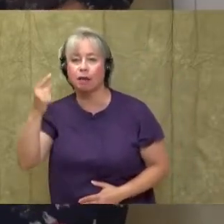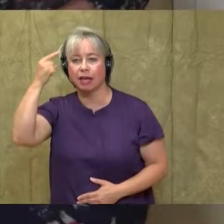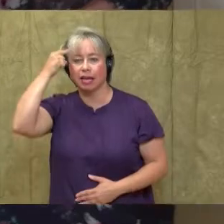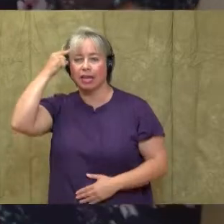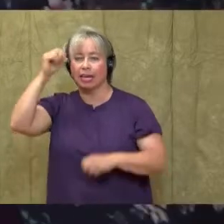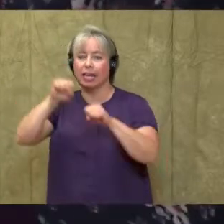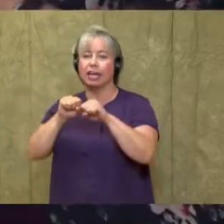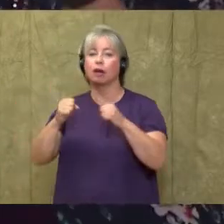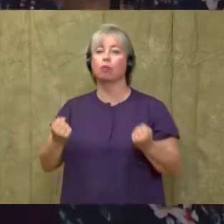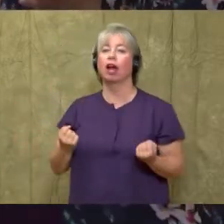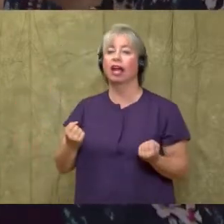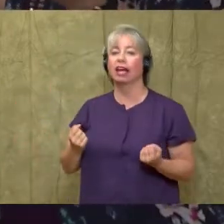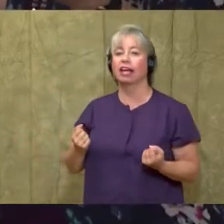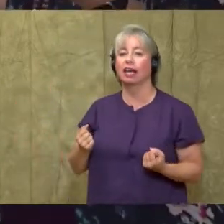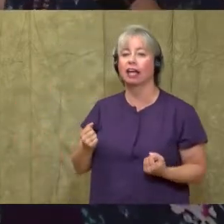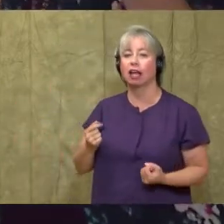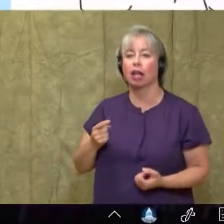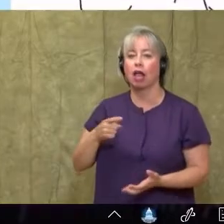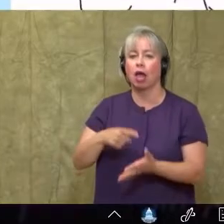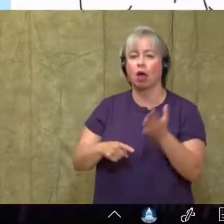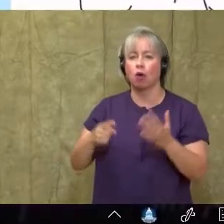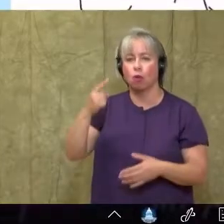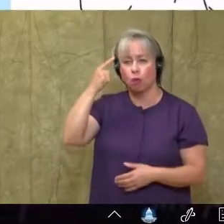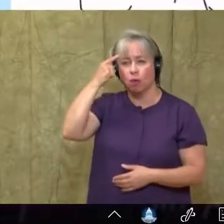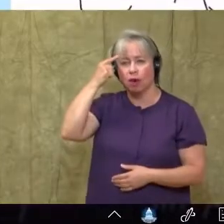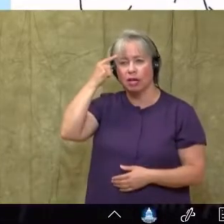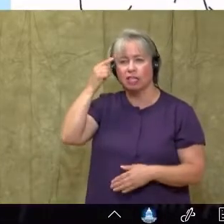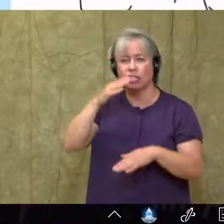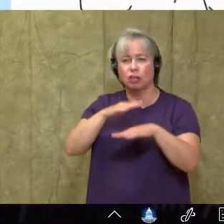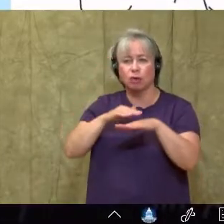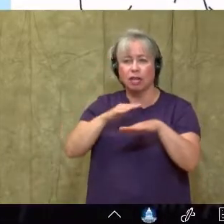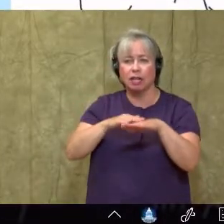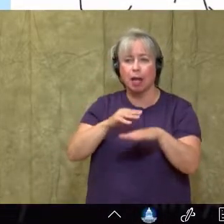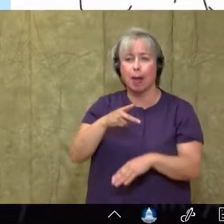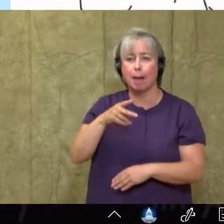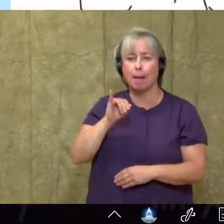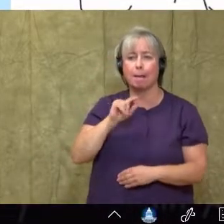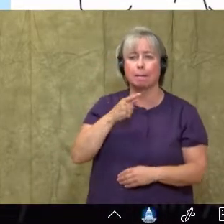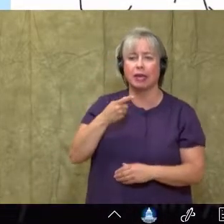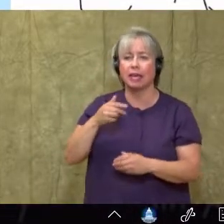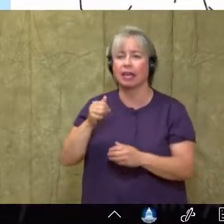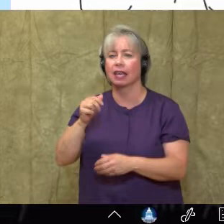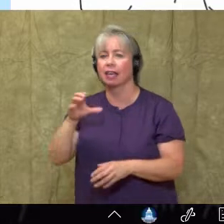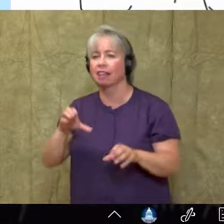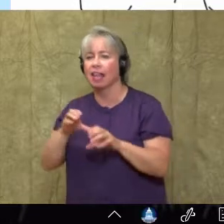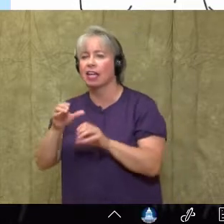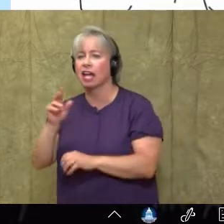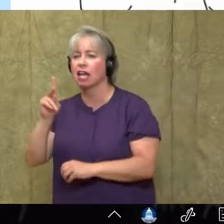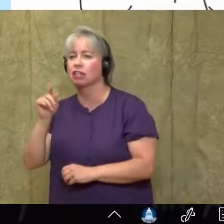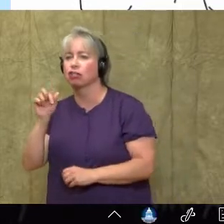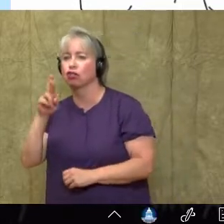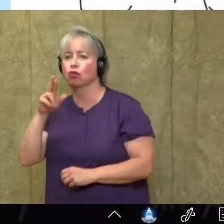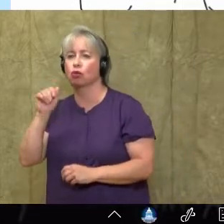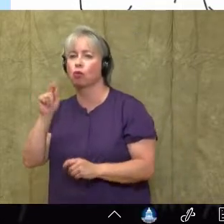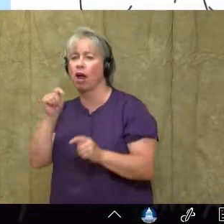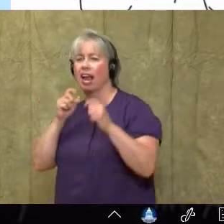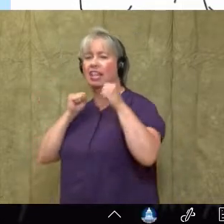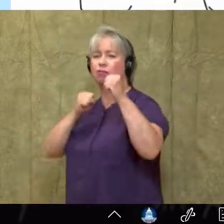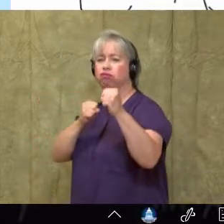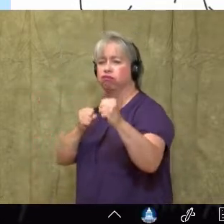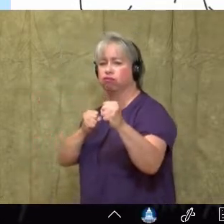All right, let's see. What do you call a pig that does karate? Do y'all know? Anybody?